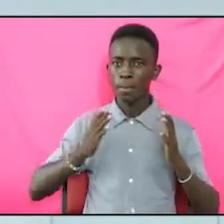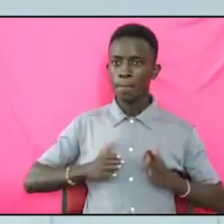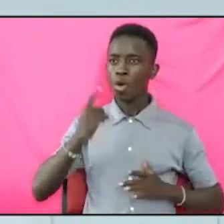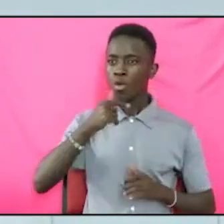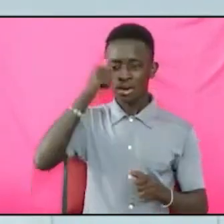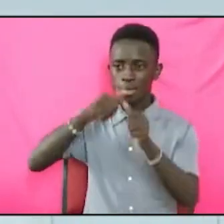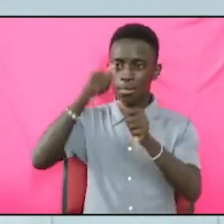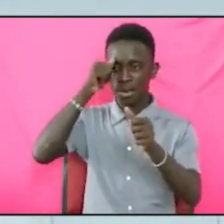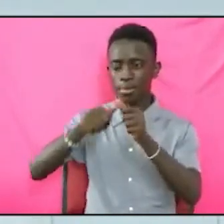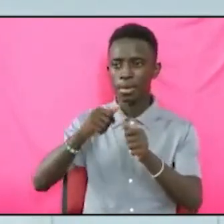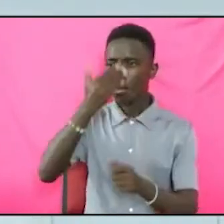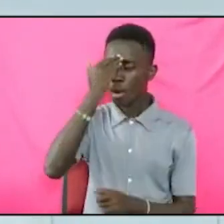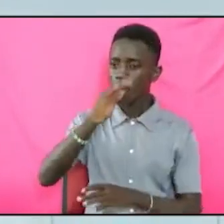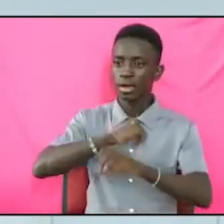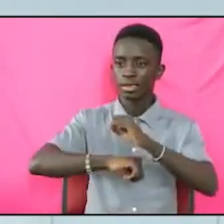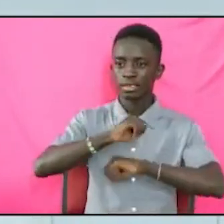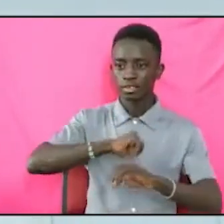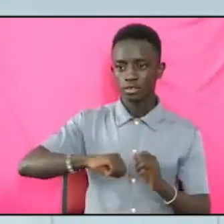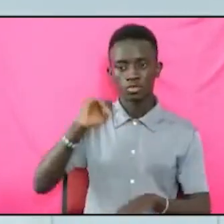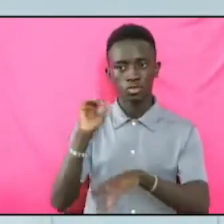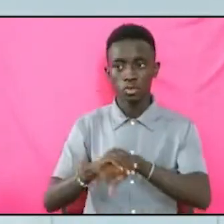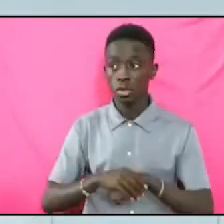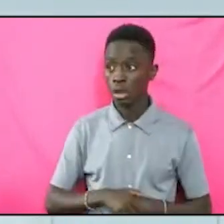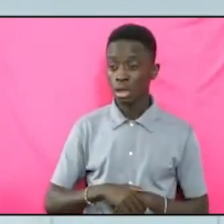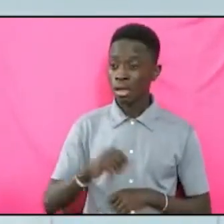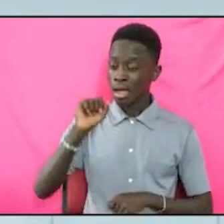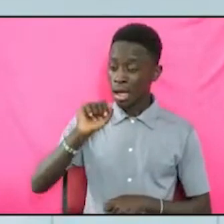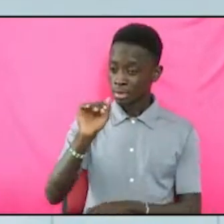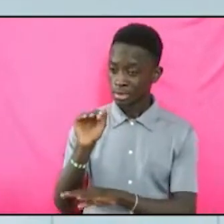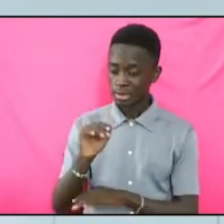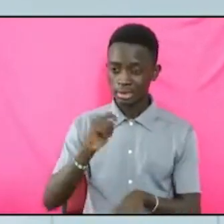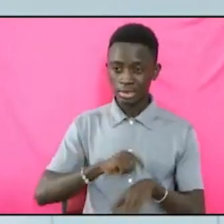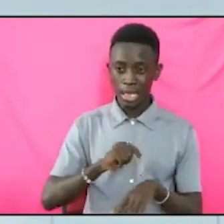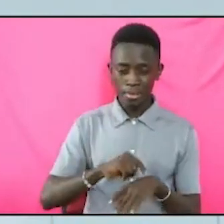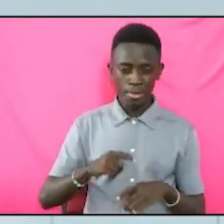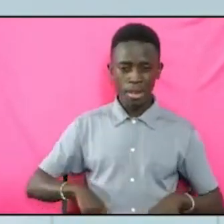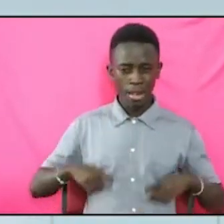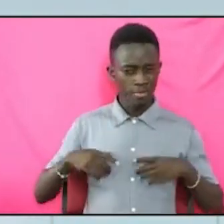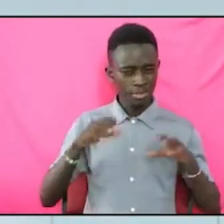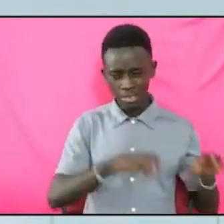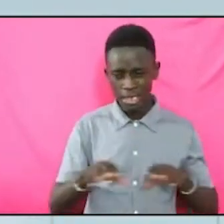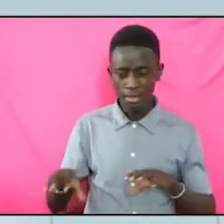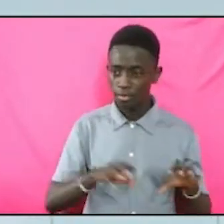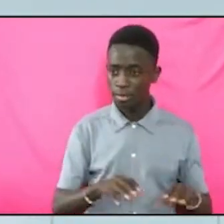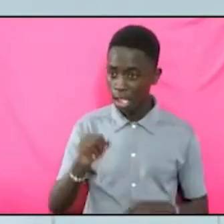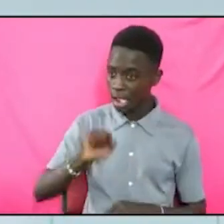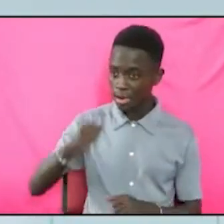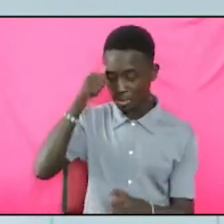Can we hold on to God's faithfulness even in our darkest of those times? Or will we abandon